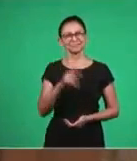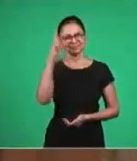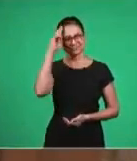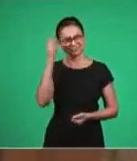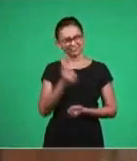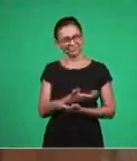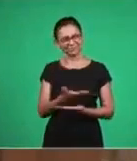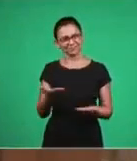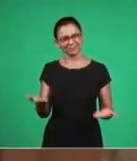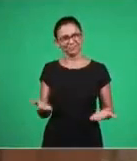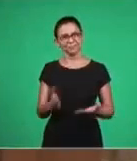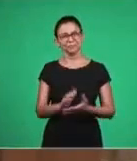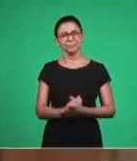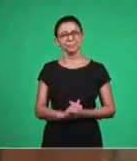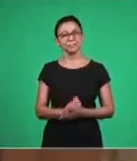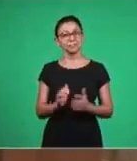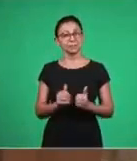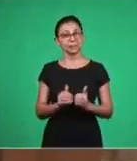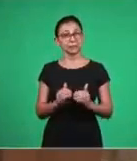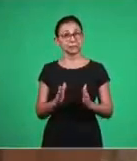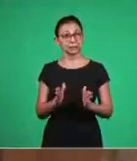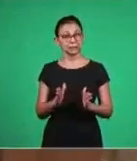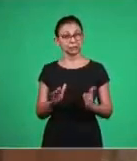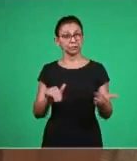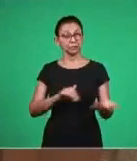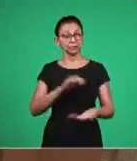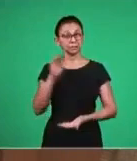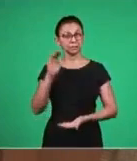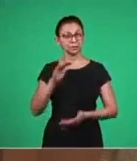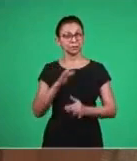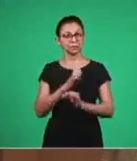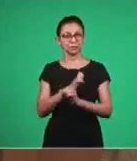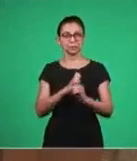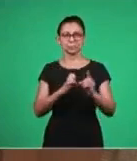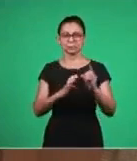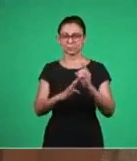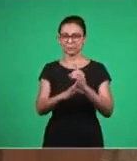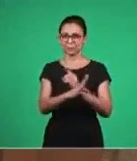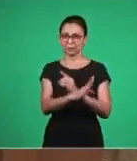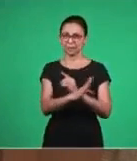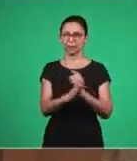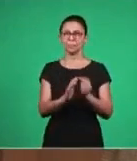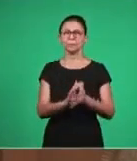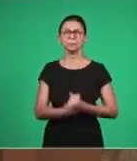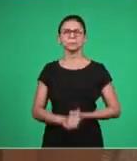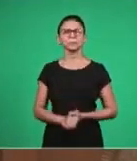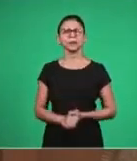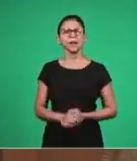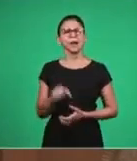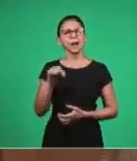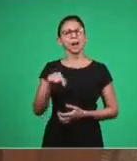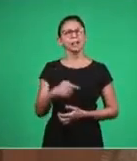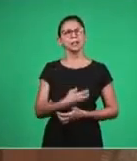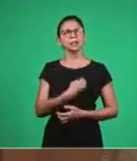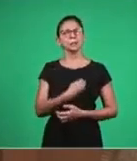Brethren, peace of the Lord, we are starting this transmission of the Sun Biblical